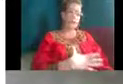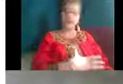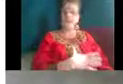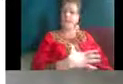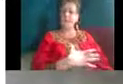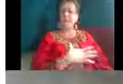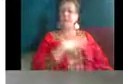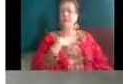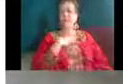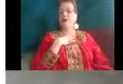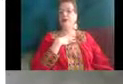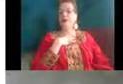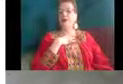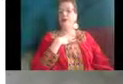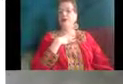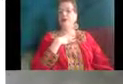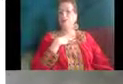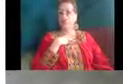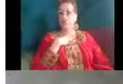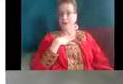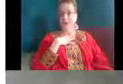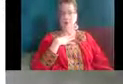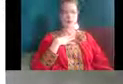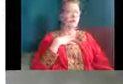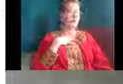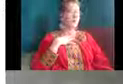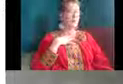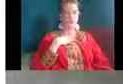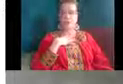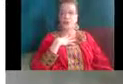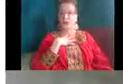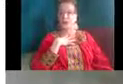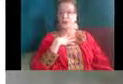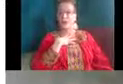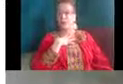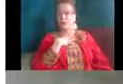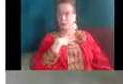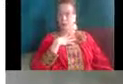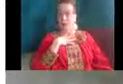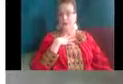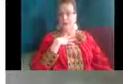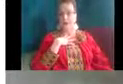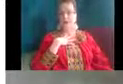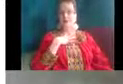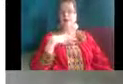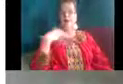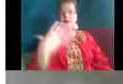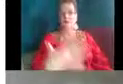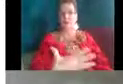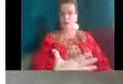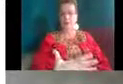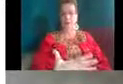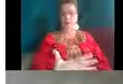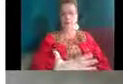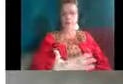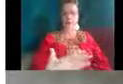it doesn't matter if it's you verbally speaking or you using your speech generating device it'll make that